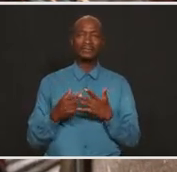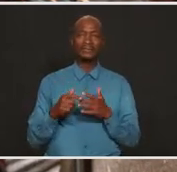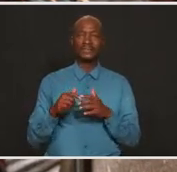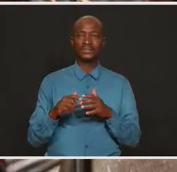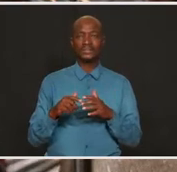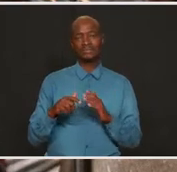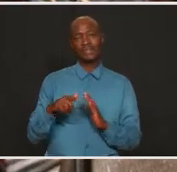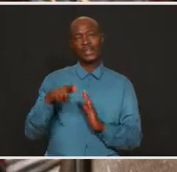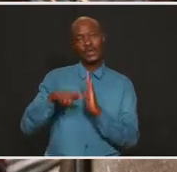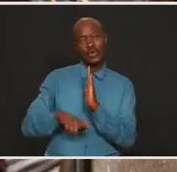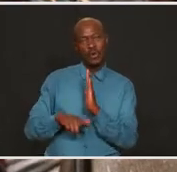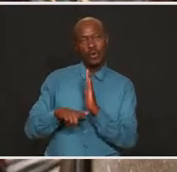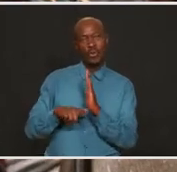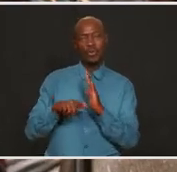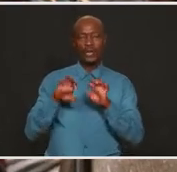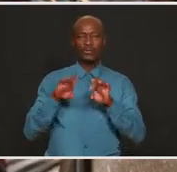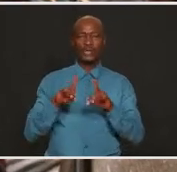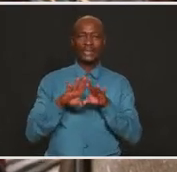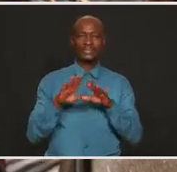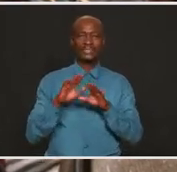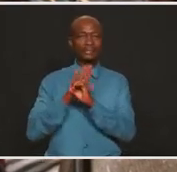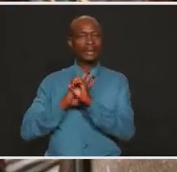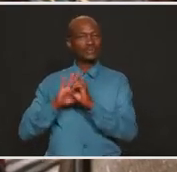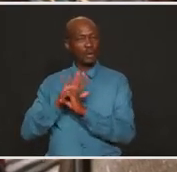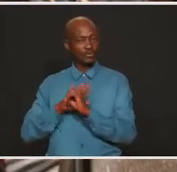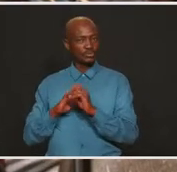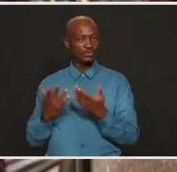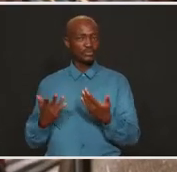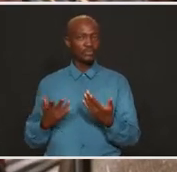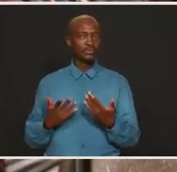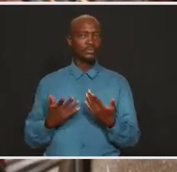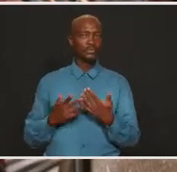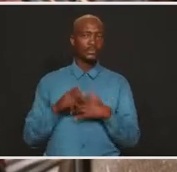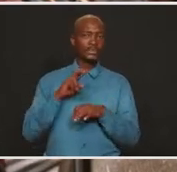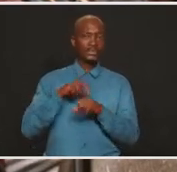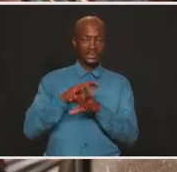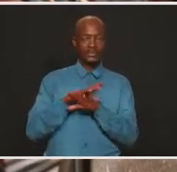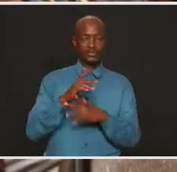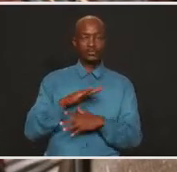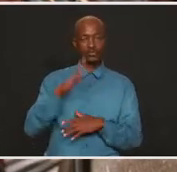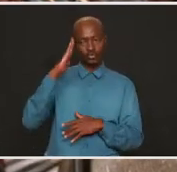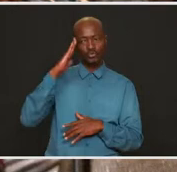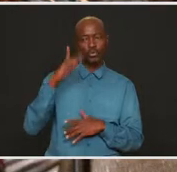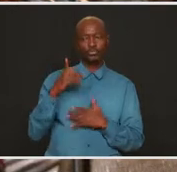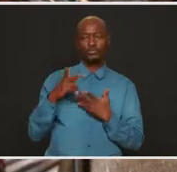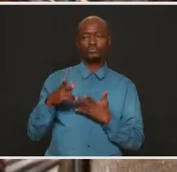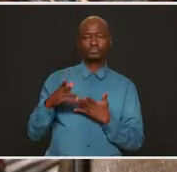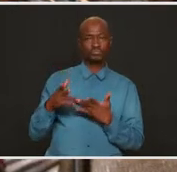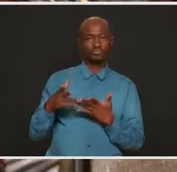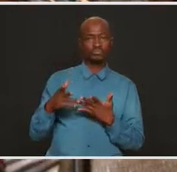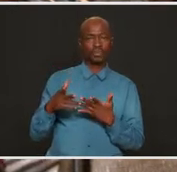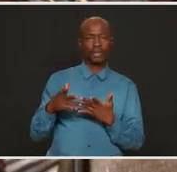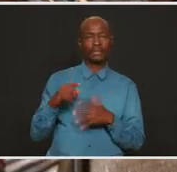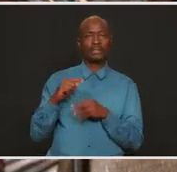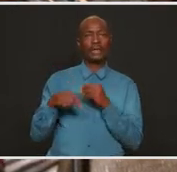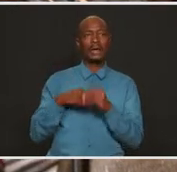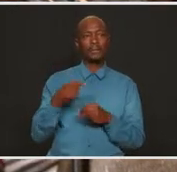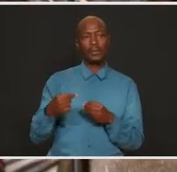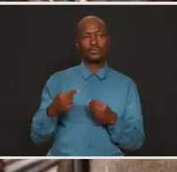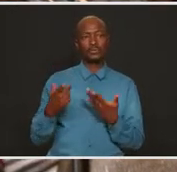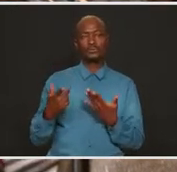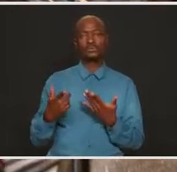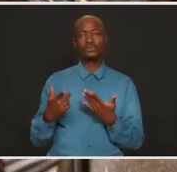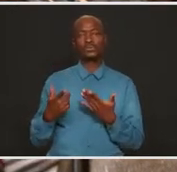background it needs to be taken into cognizance that regarding the